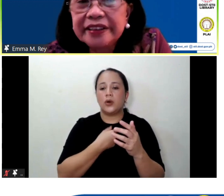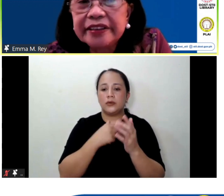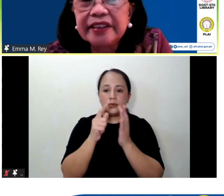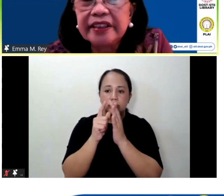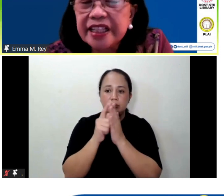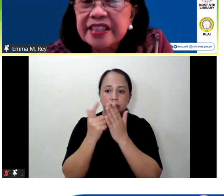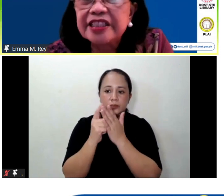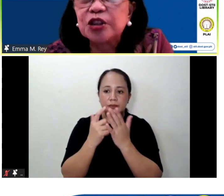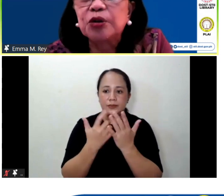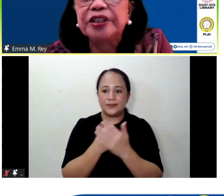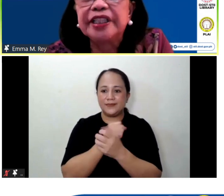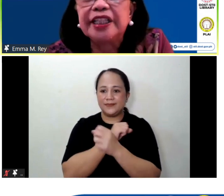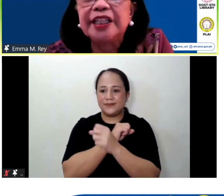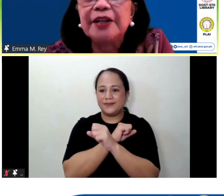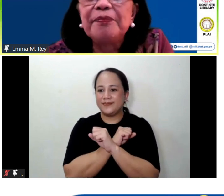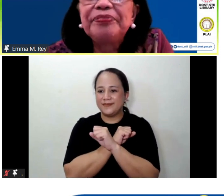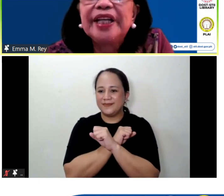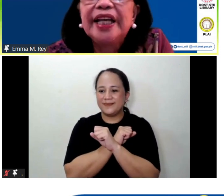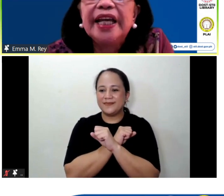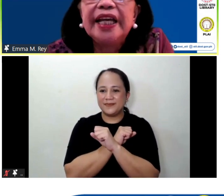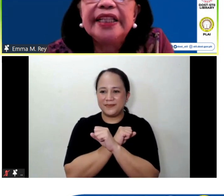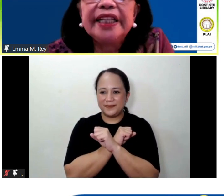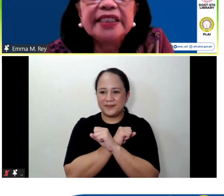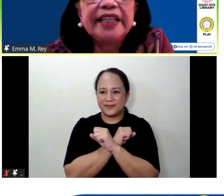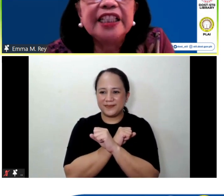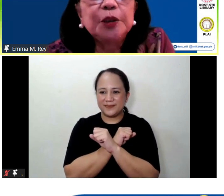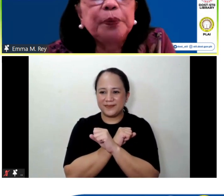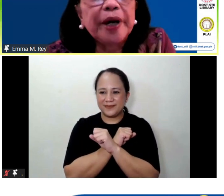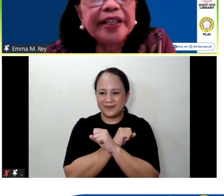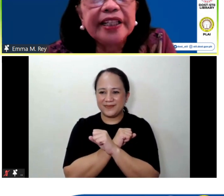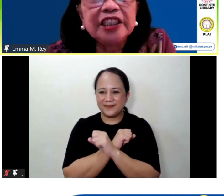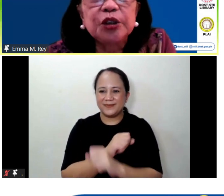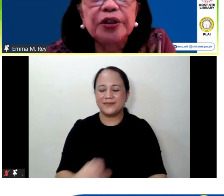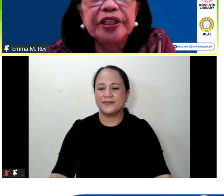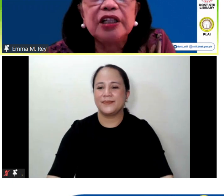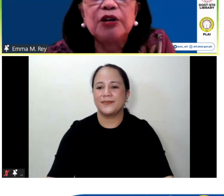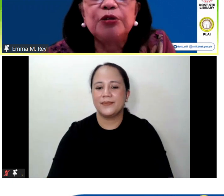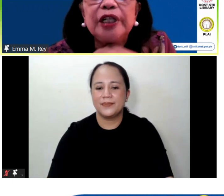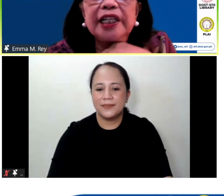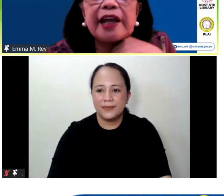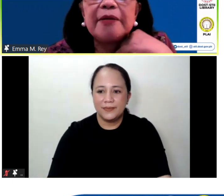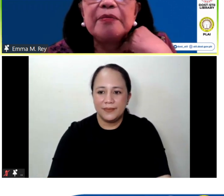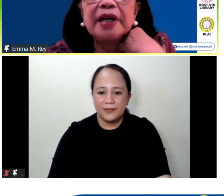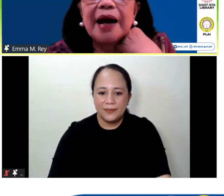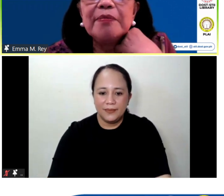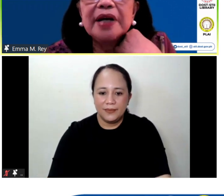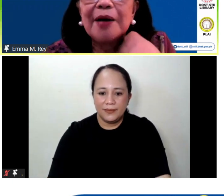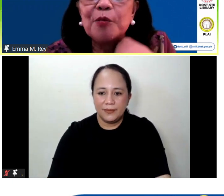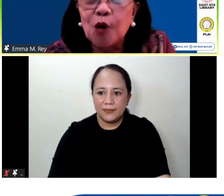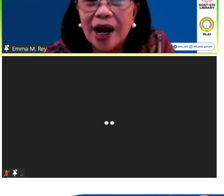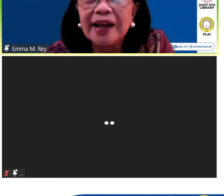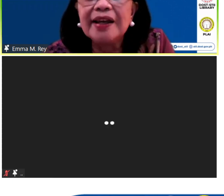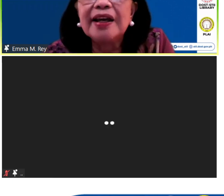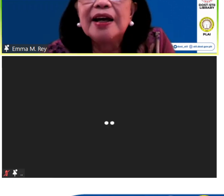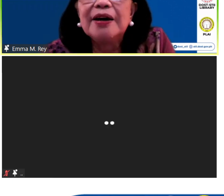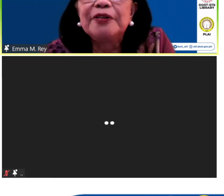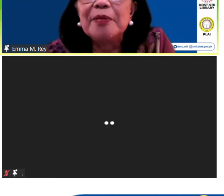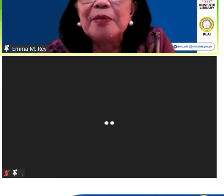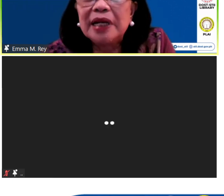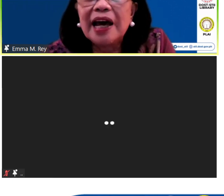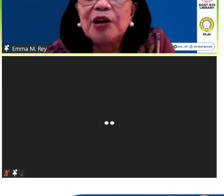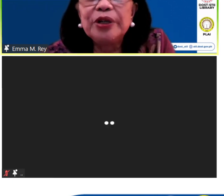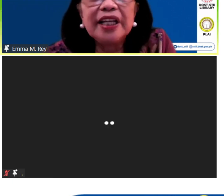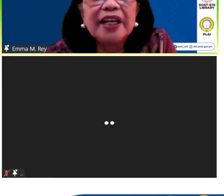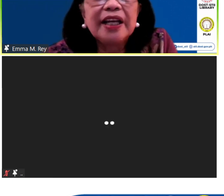shared this story. It is the inspiring story of William Kamkambwa